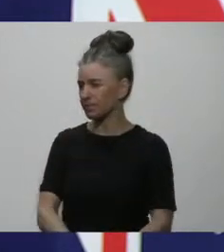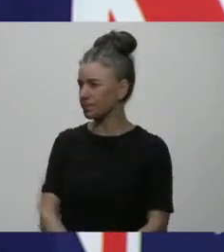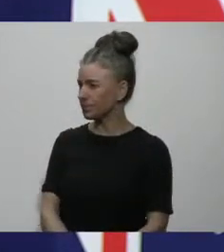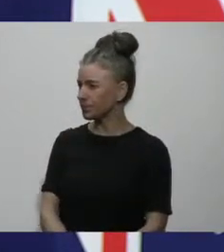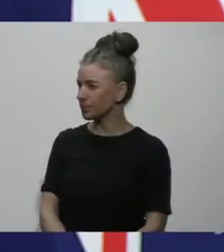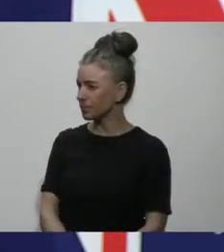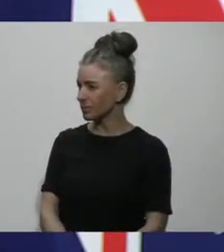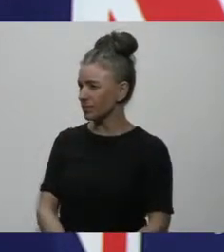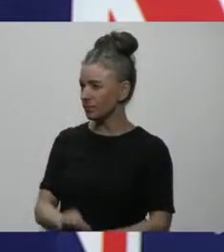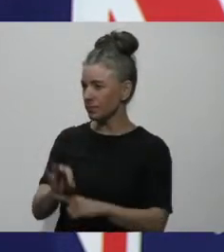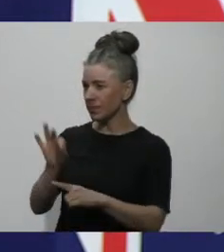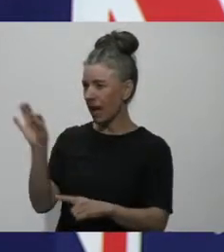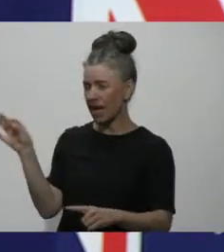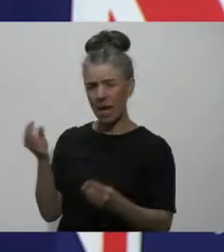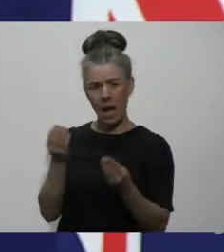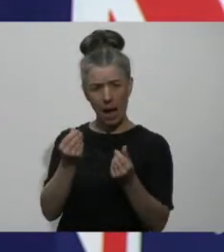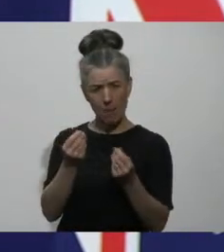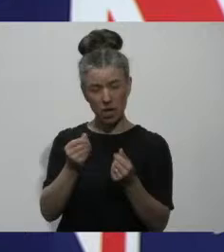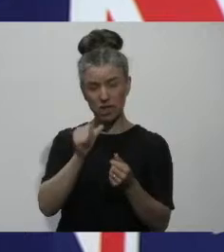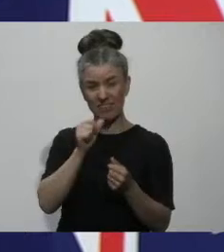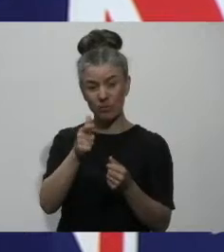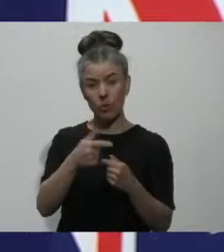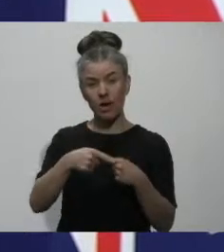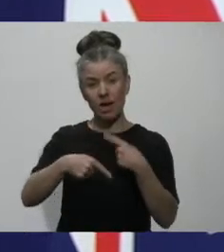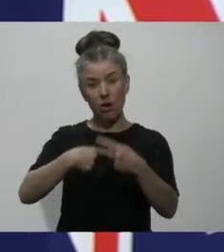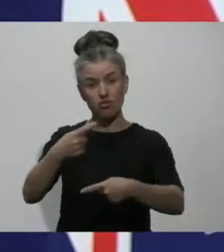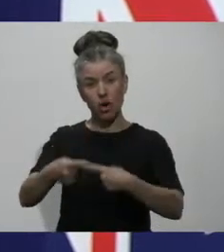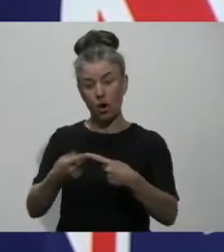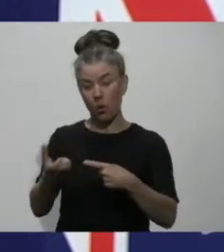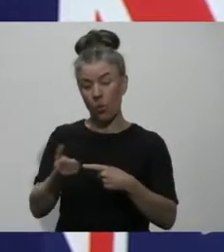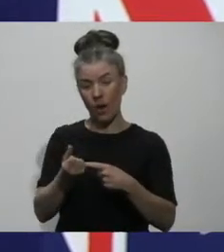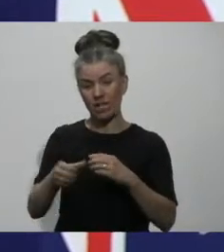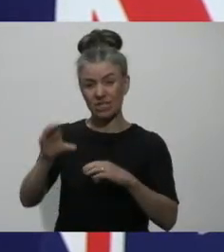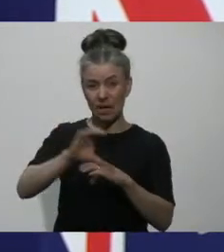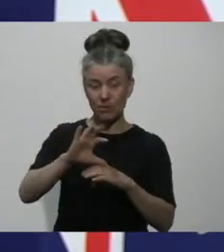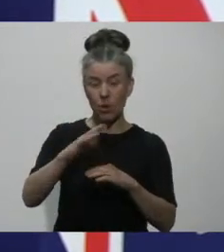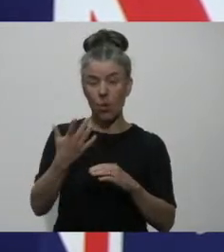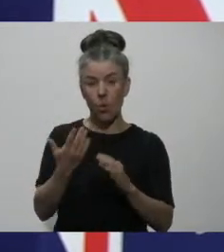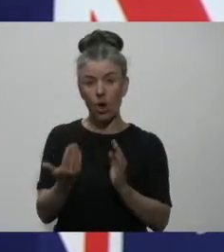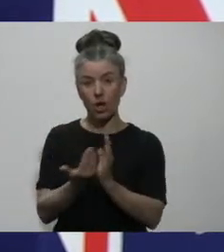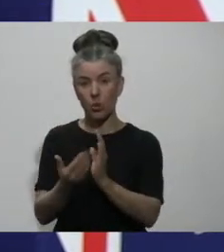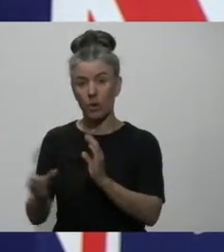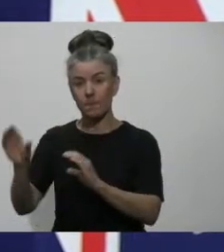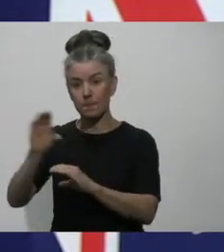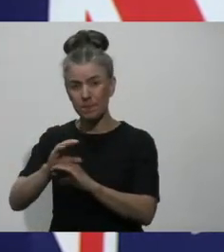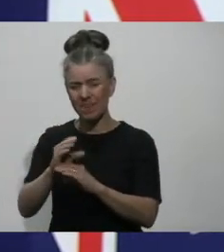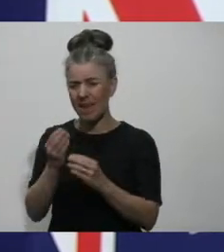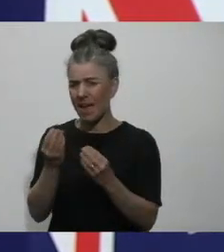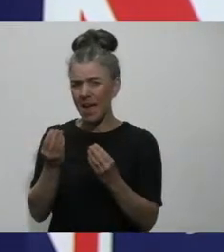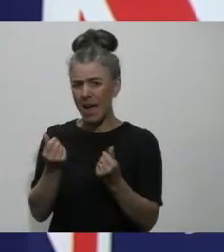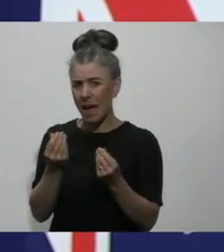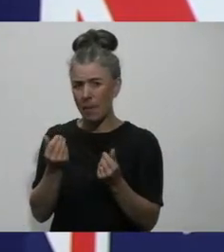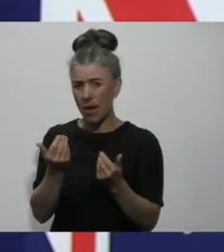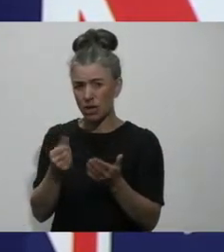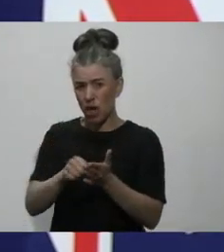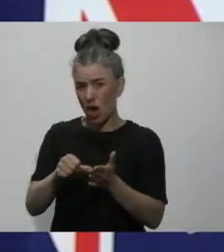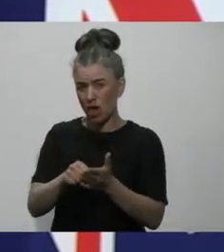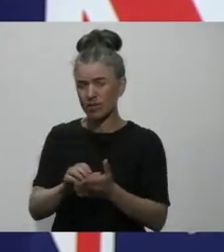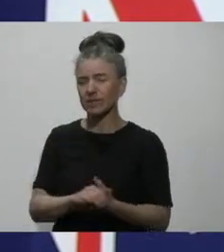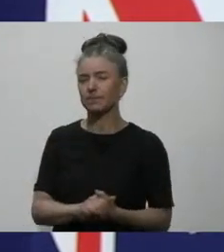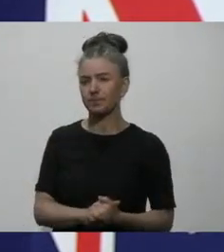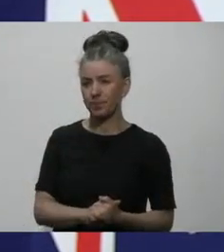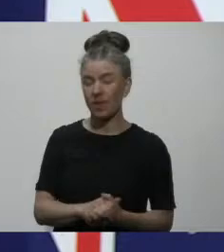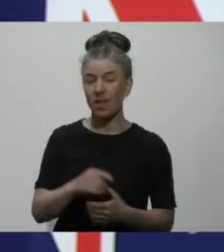extension of the scheme to cost? Well, one of the issues here is the availability of the existing wage subsidy extension. So because that's actually